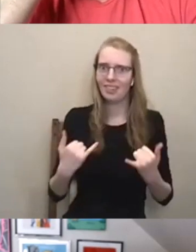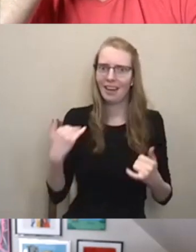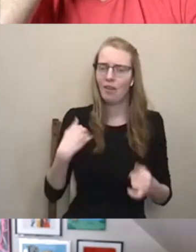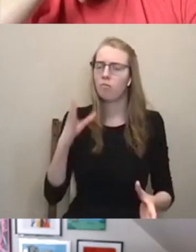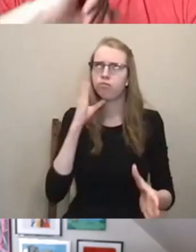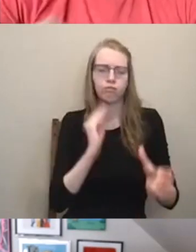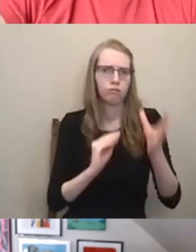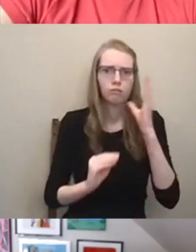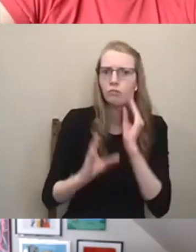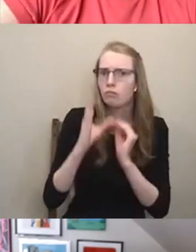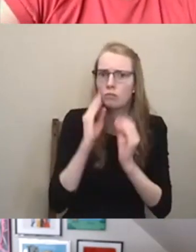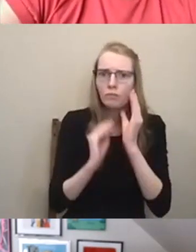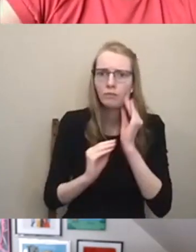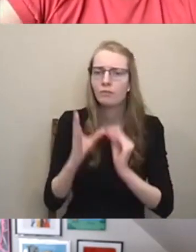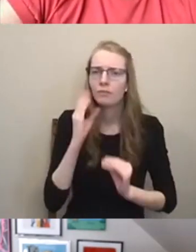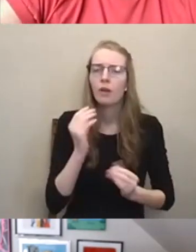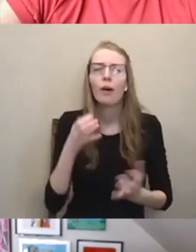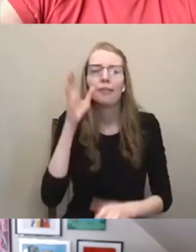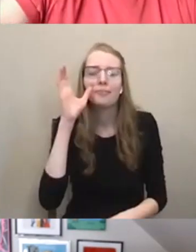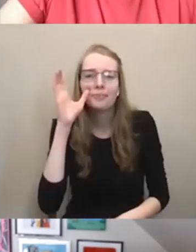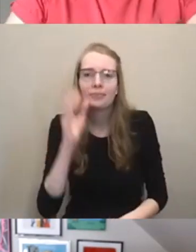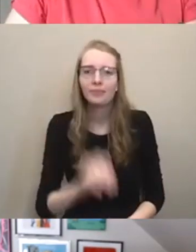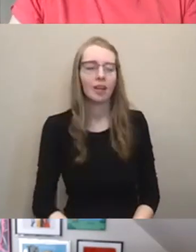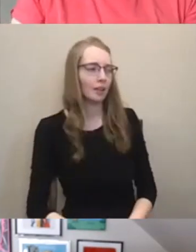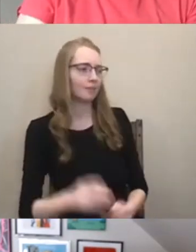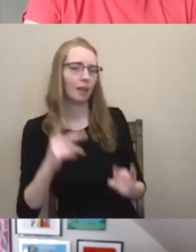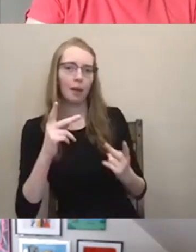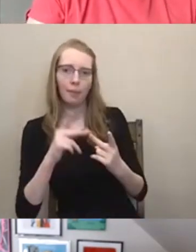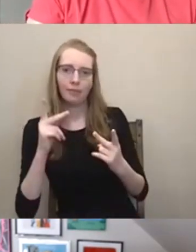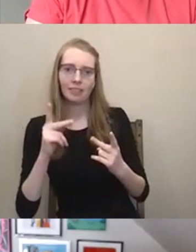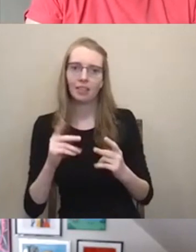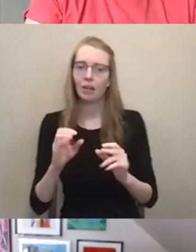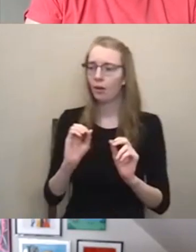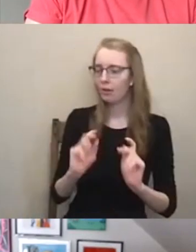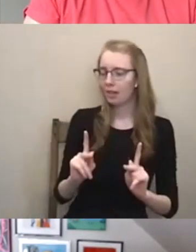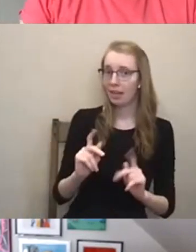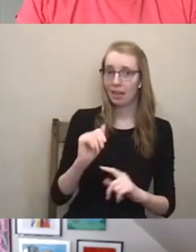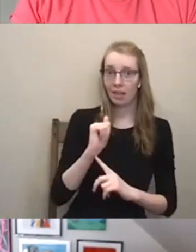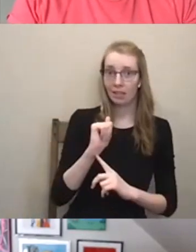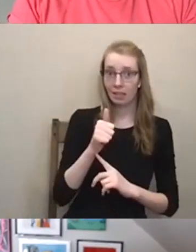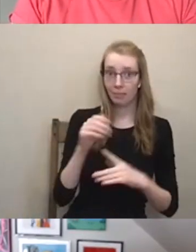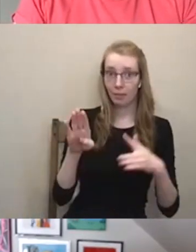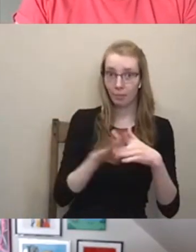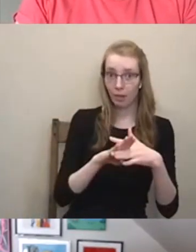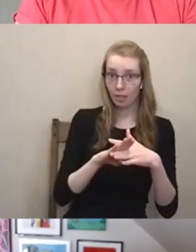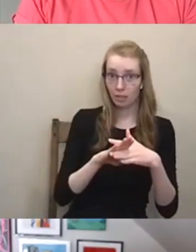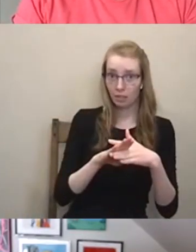them. Okay, perfect. Great. So we take a 10-minute break then, Landon? Yeah. Okay,